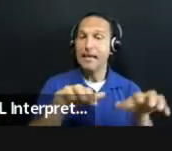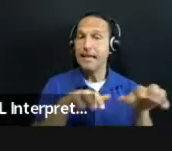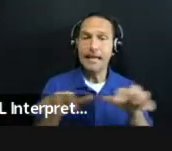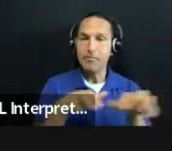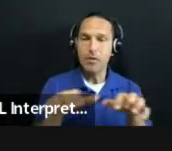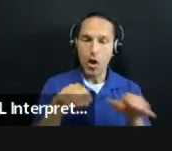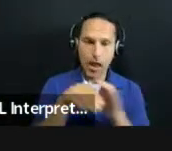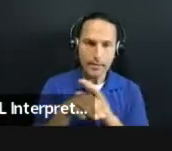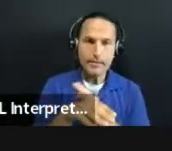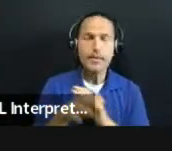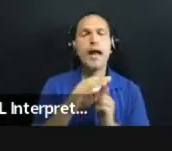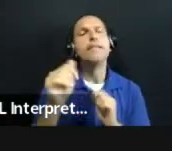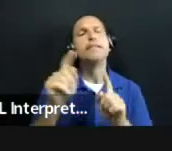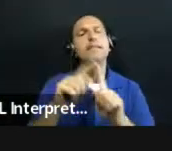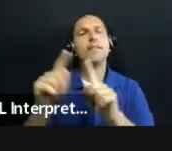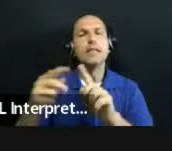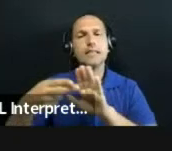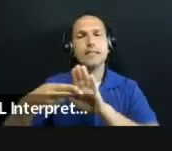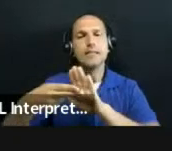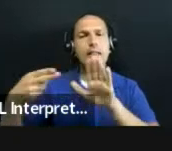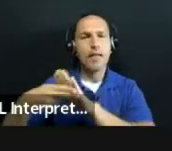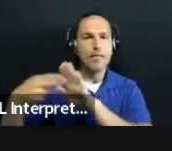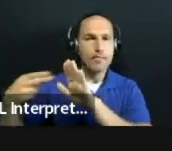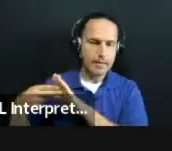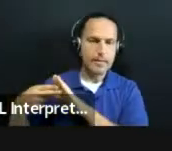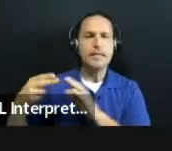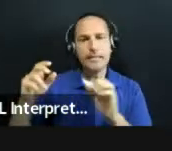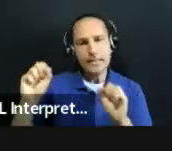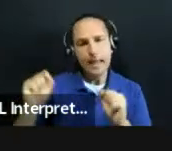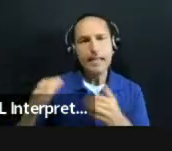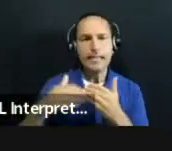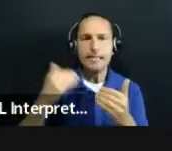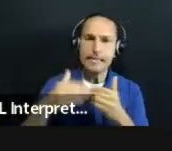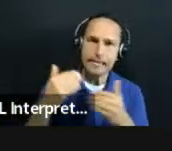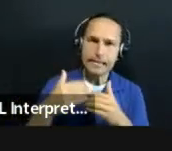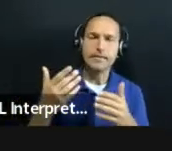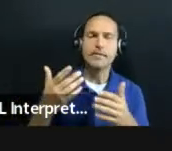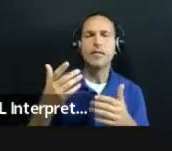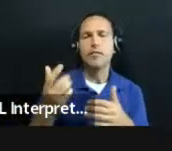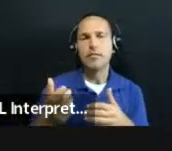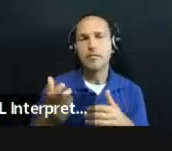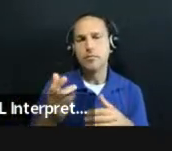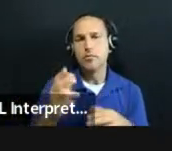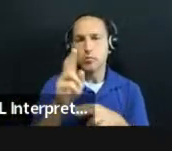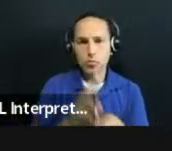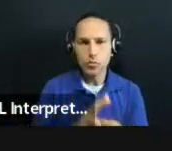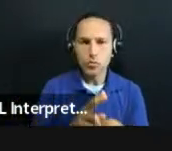and accessibility labels so that users know how to get to them and what function they,